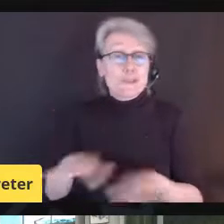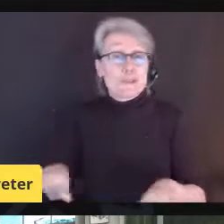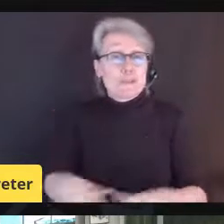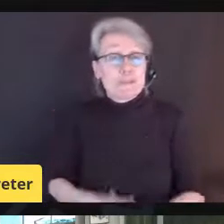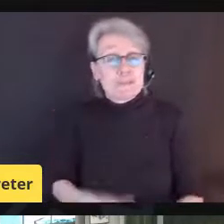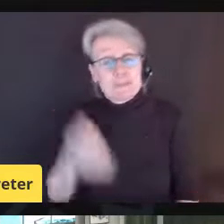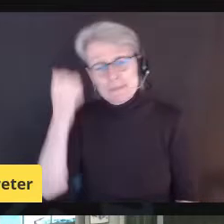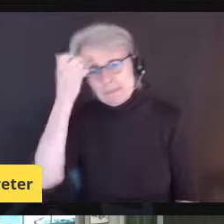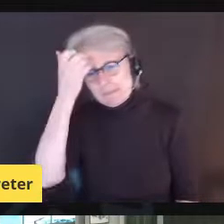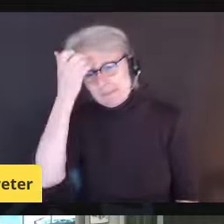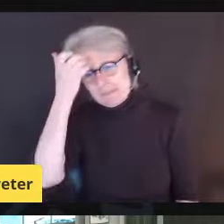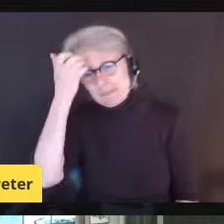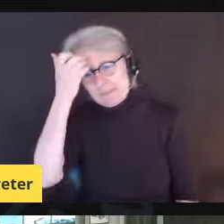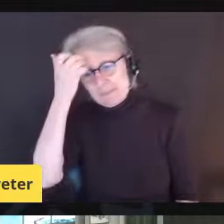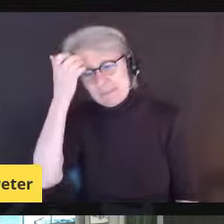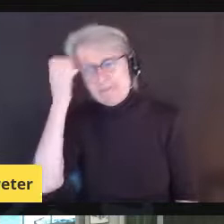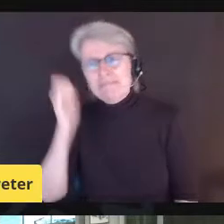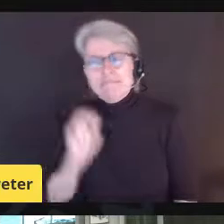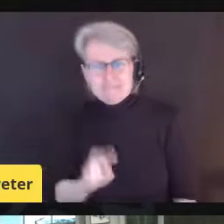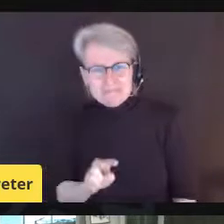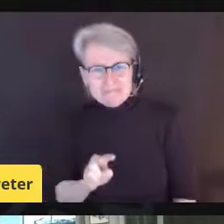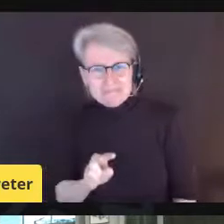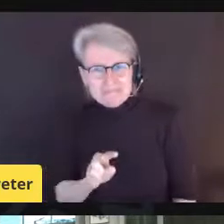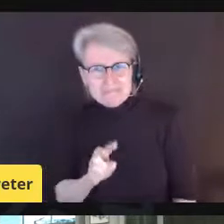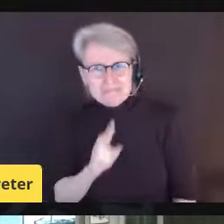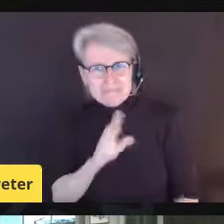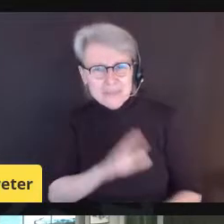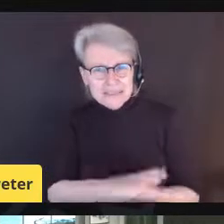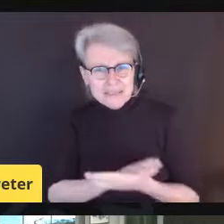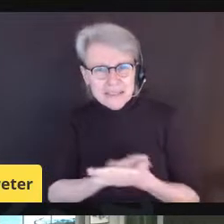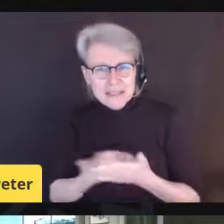That's really nice, actually. I love that. That's so sweet. Yeah.